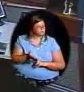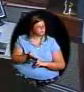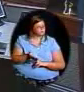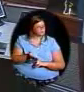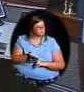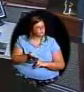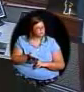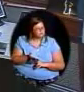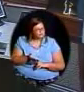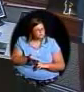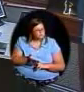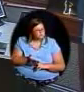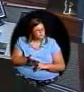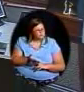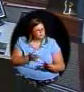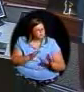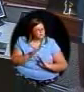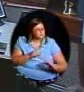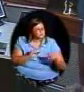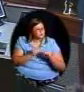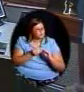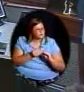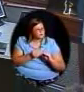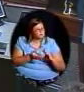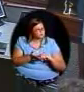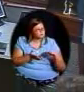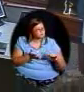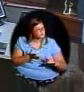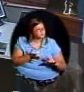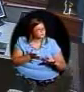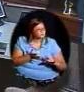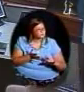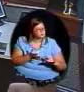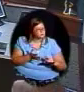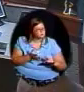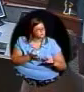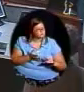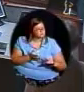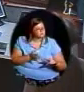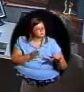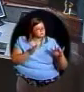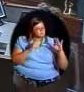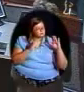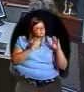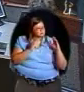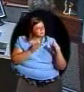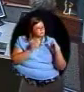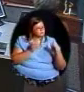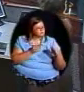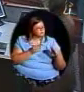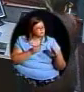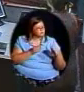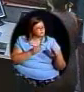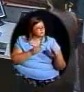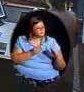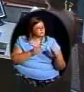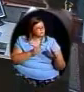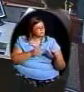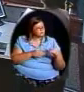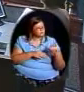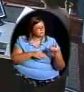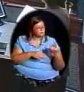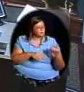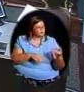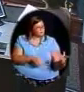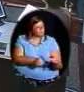itinerant services based on the numbers of students. So if vocal music tends to be one full-time person in